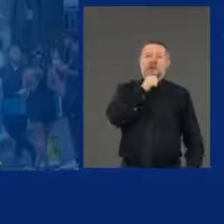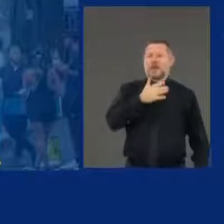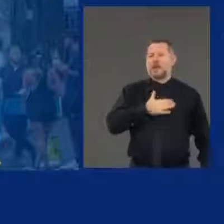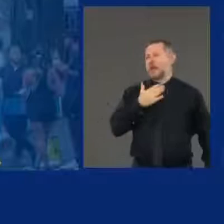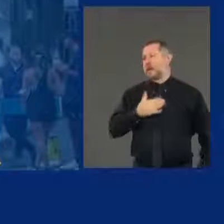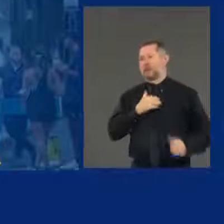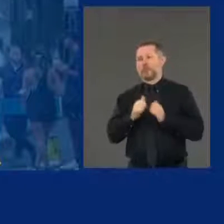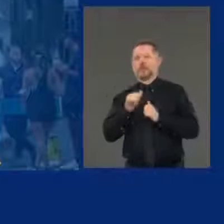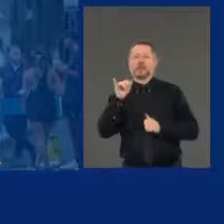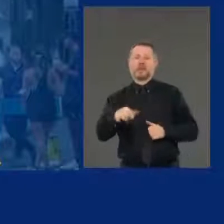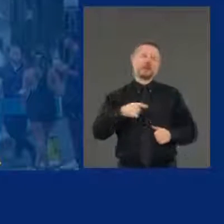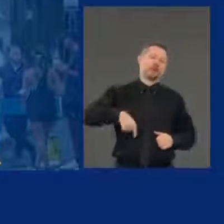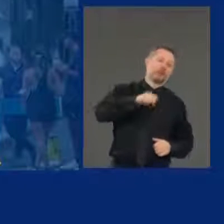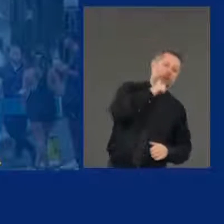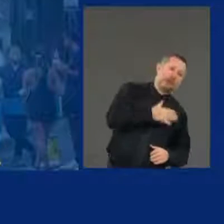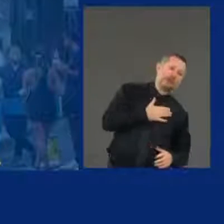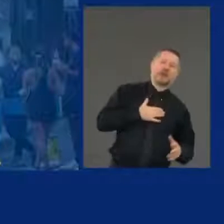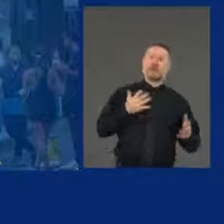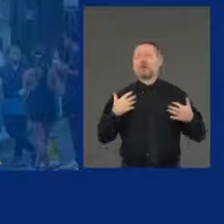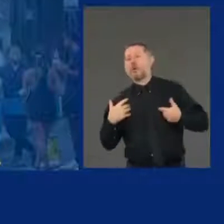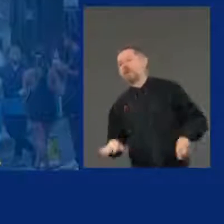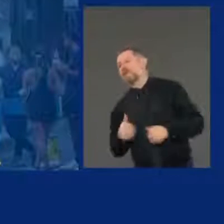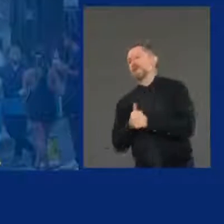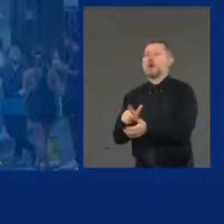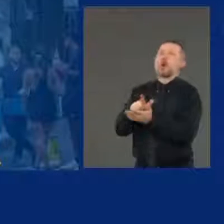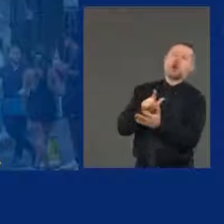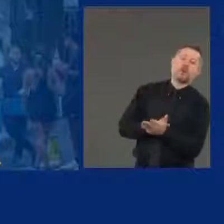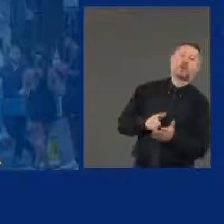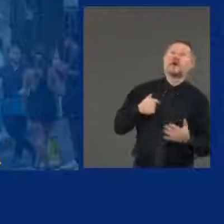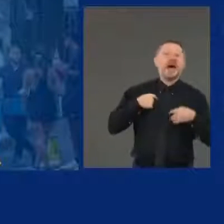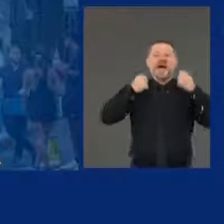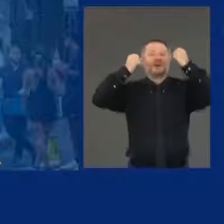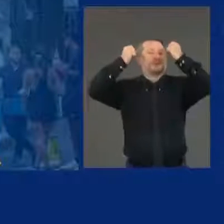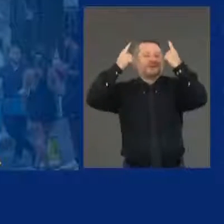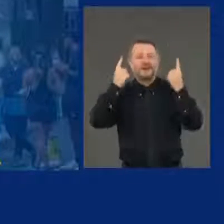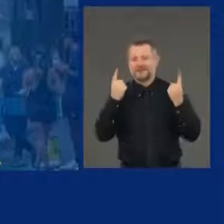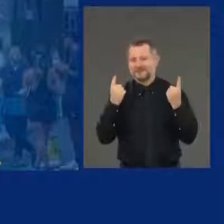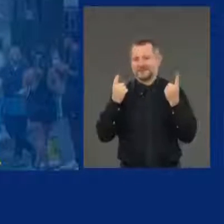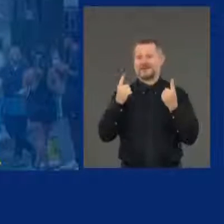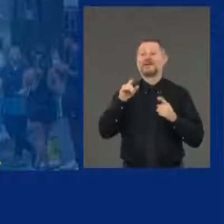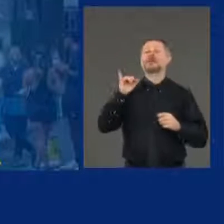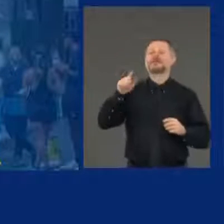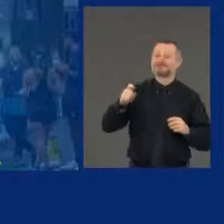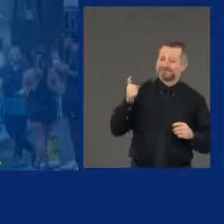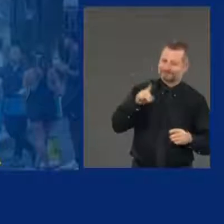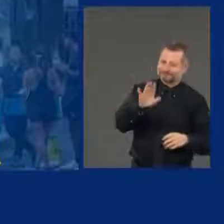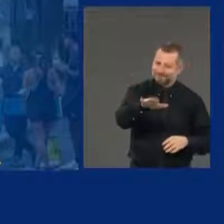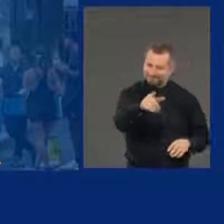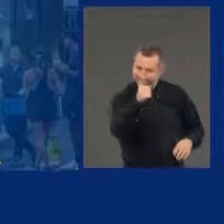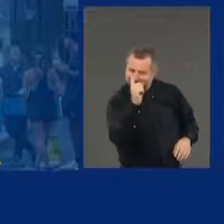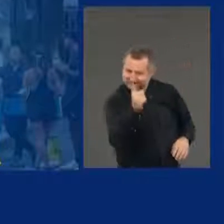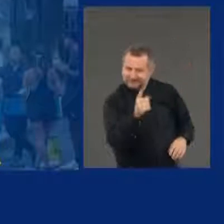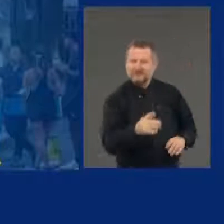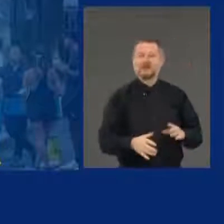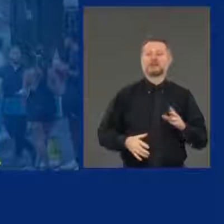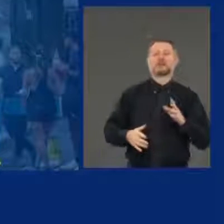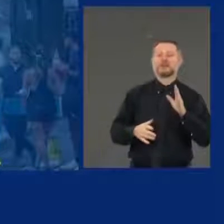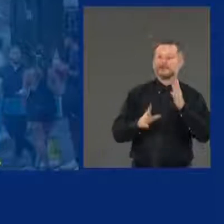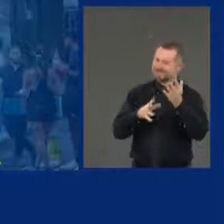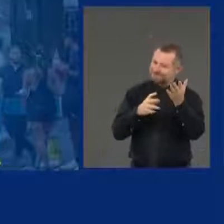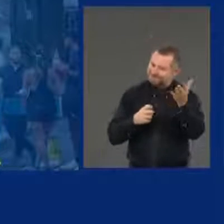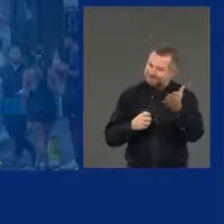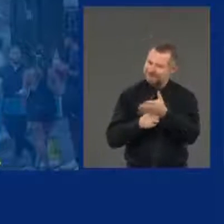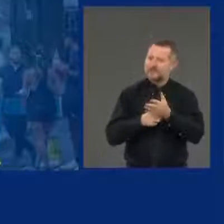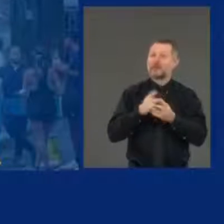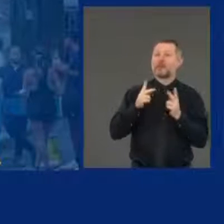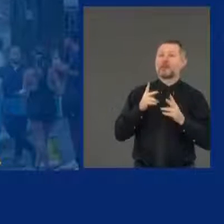to have to enforce the law. I understand nobody wants to go to a sidewalk with people drinking and say,